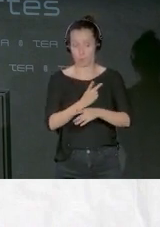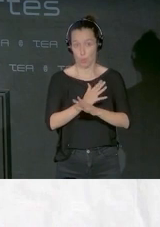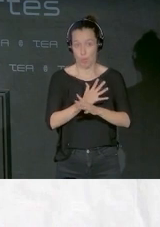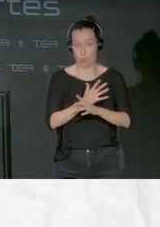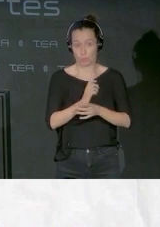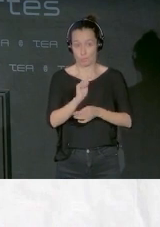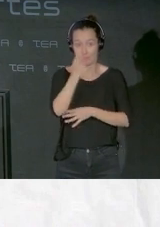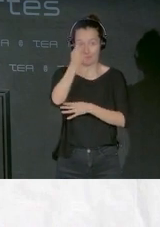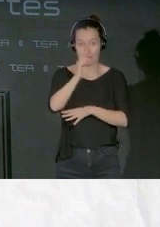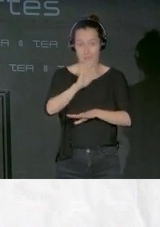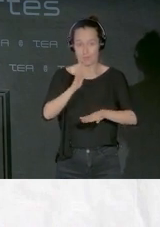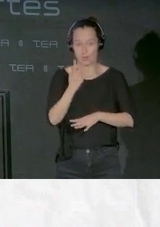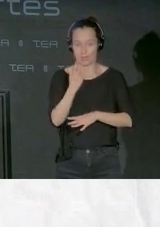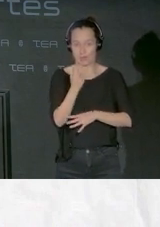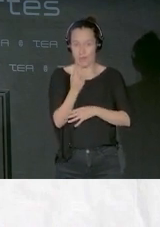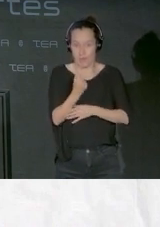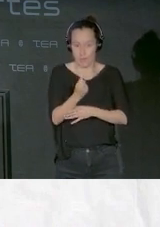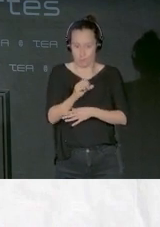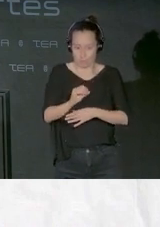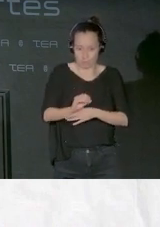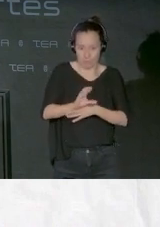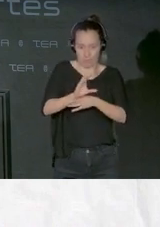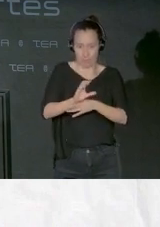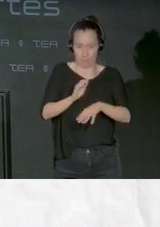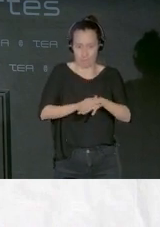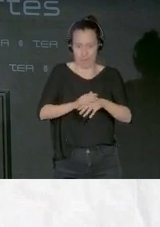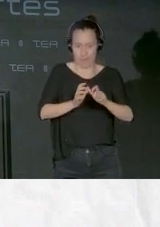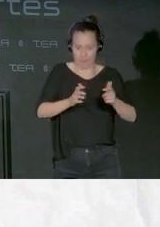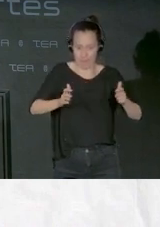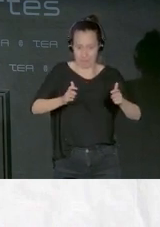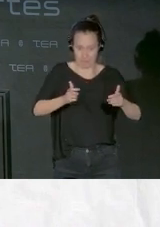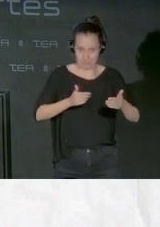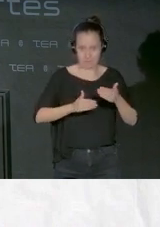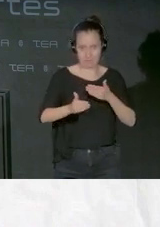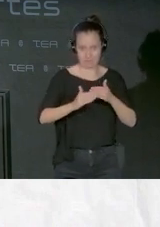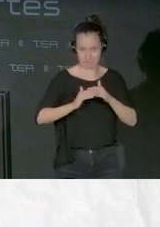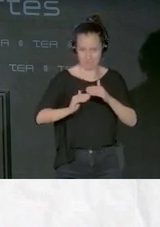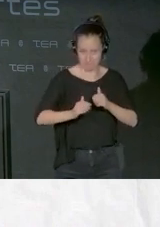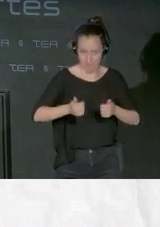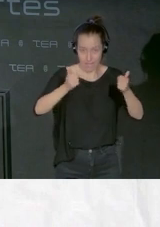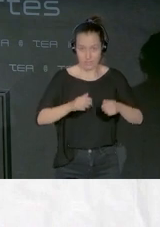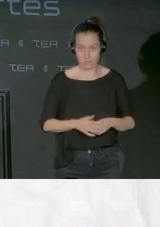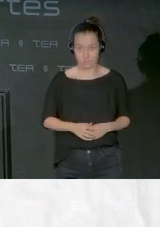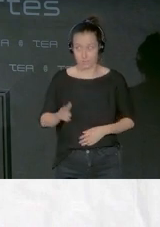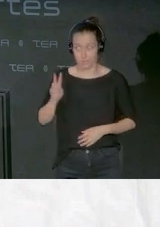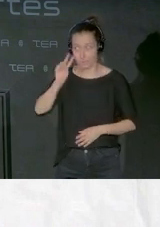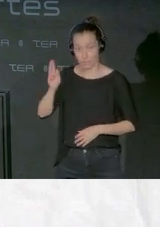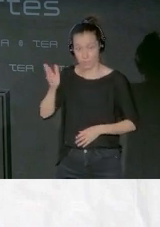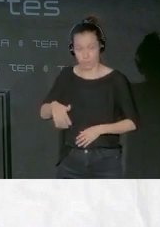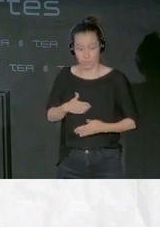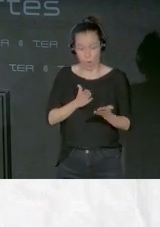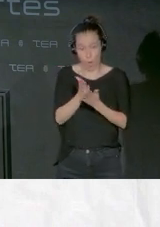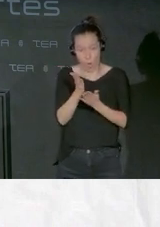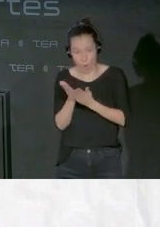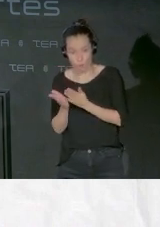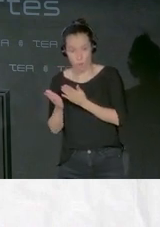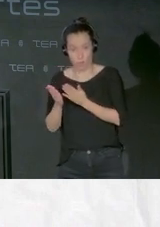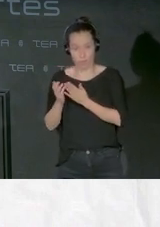scale. We're also looking at more seed funding options, but more at national level. That's a bit of a different story.